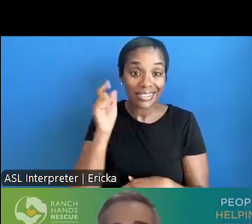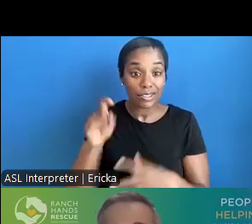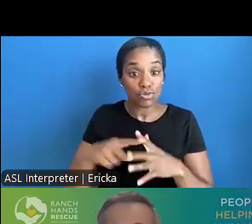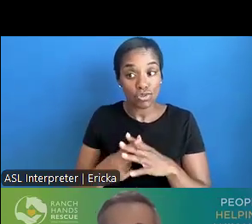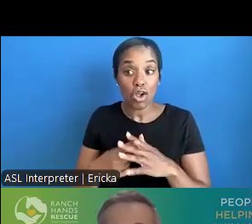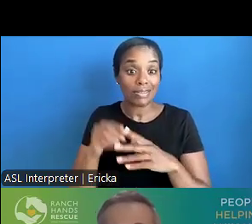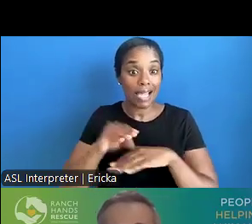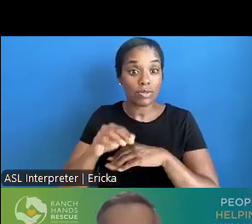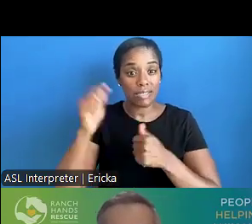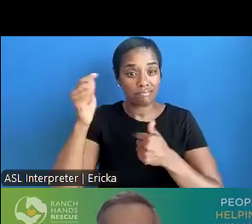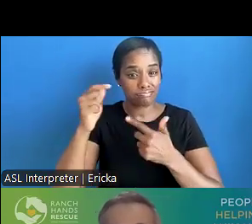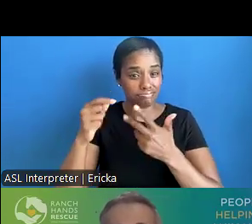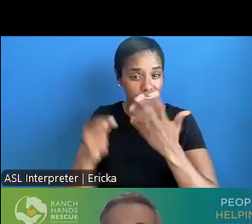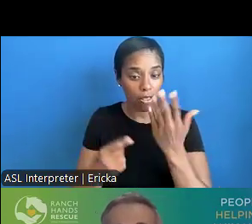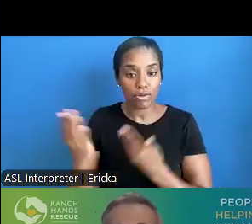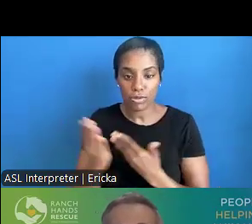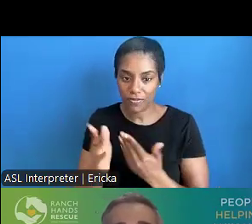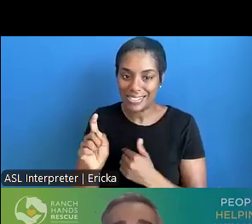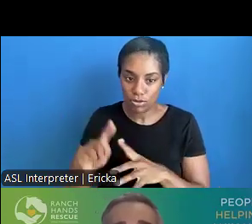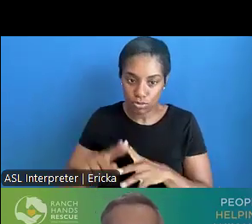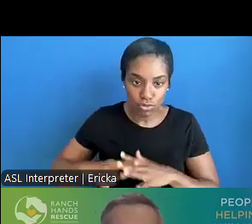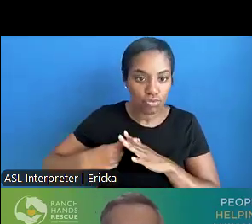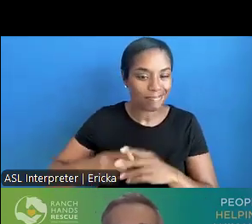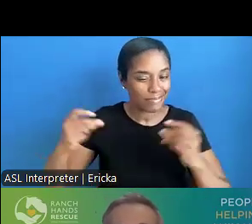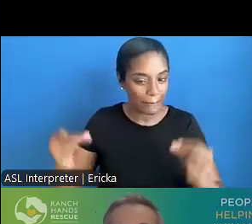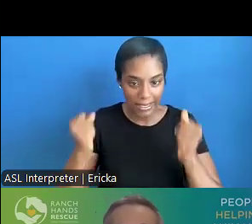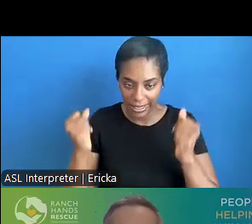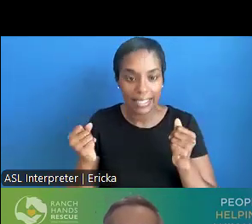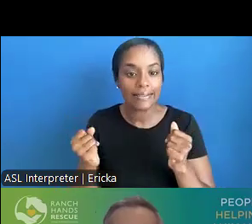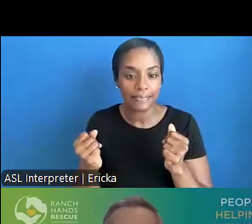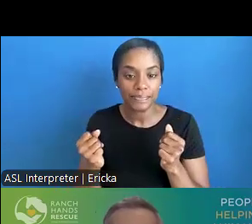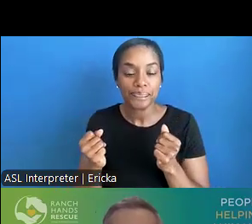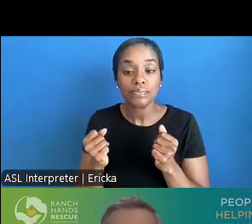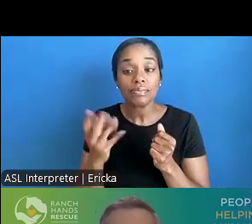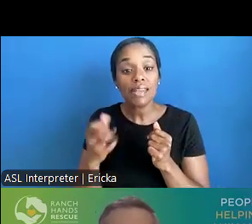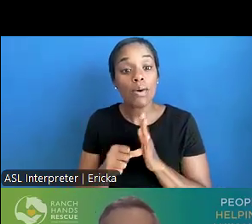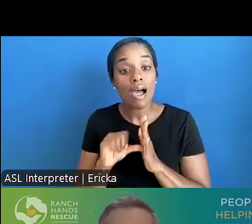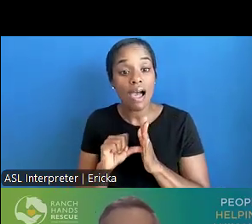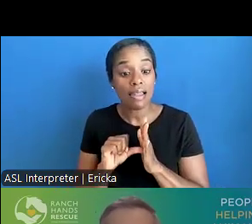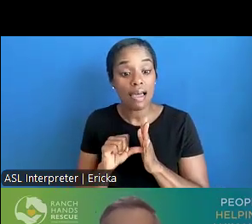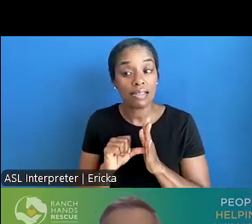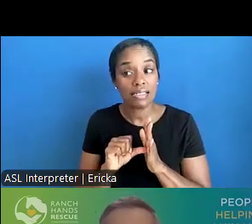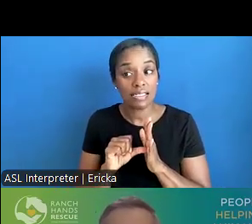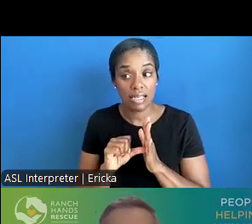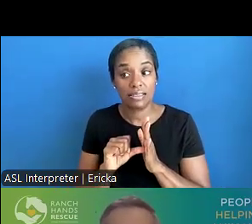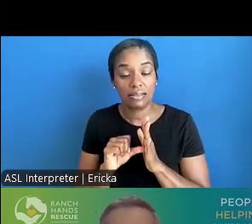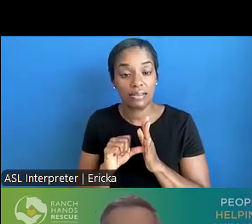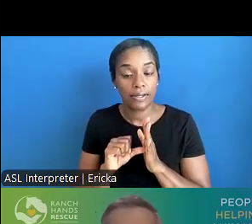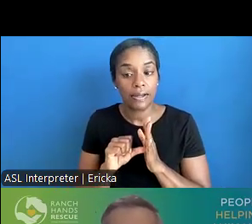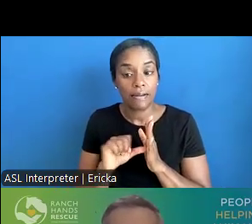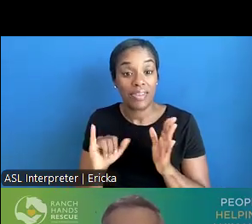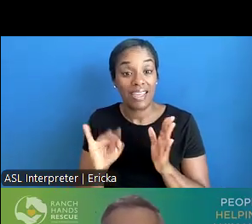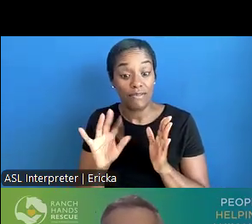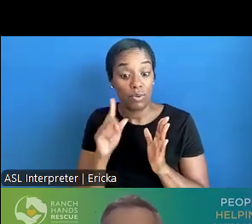all of those kinds of services need to start immediately. And what I want to highlight from that, in addition, is if you really